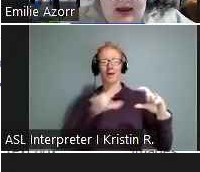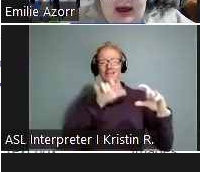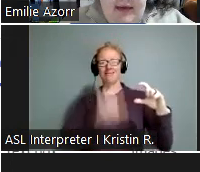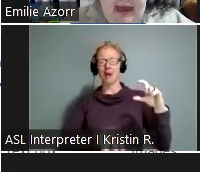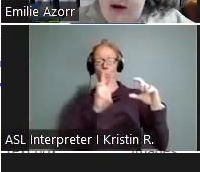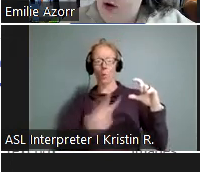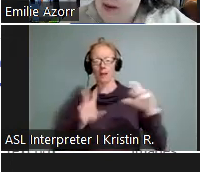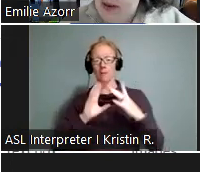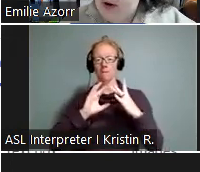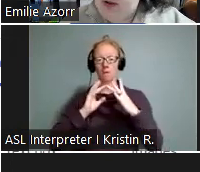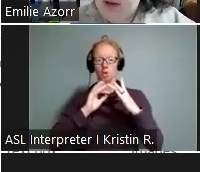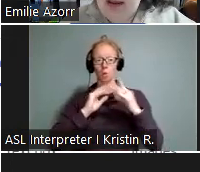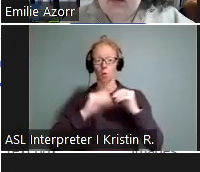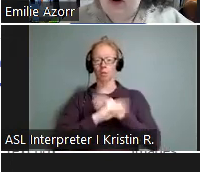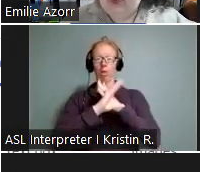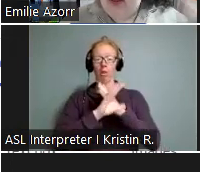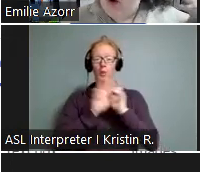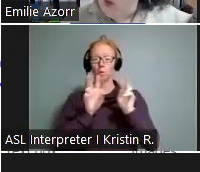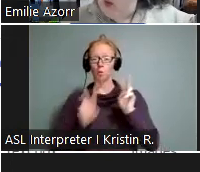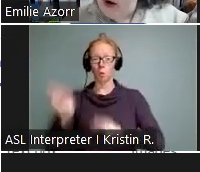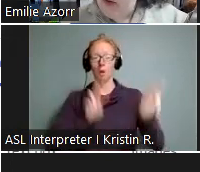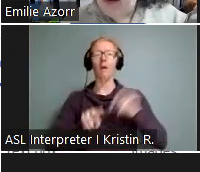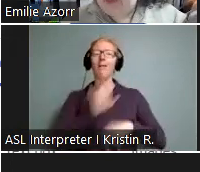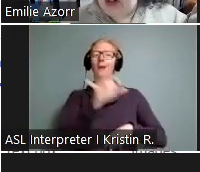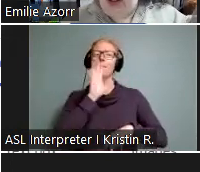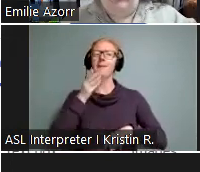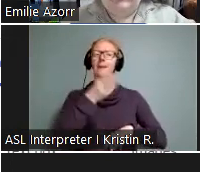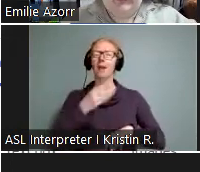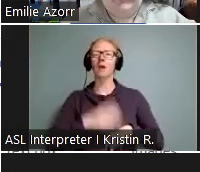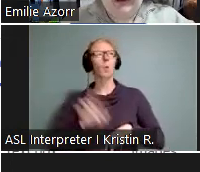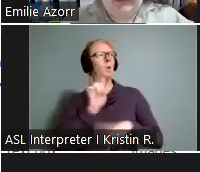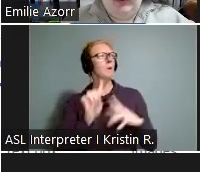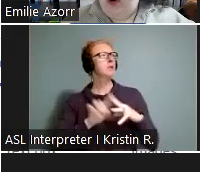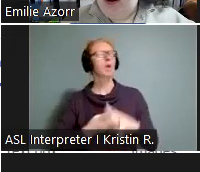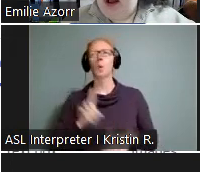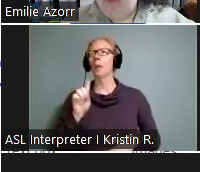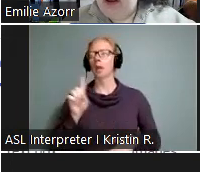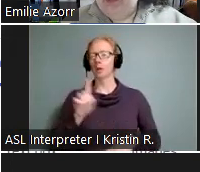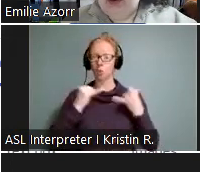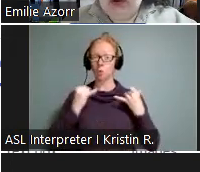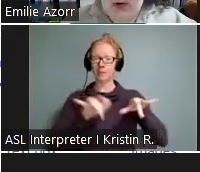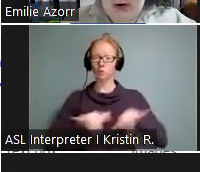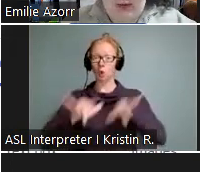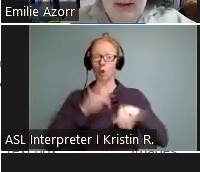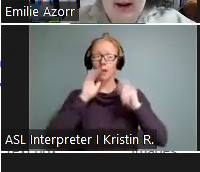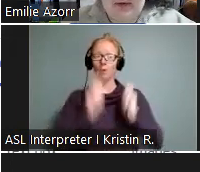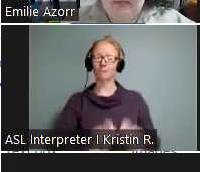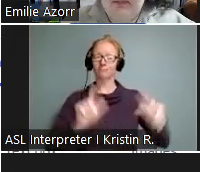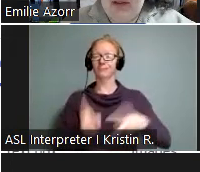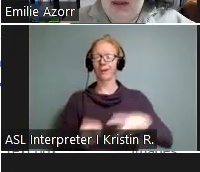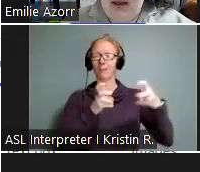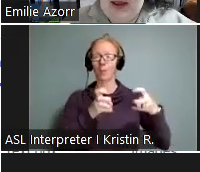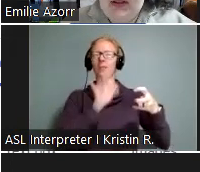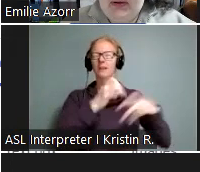meeting, and it'll be here. So in case folks are like, where do I start on this website? We're going to have a nice little tour right